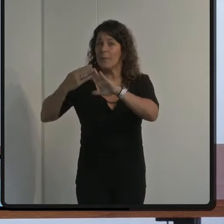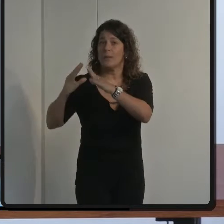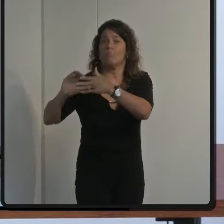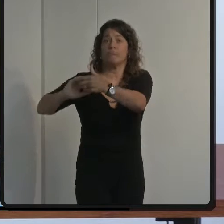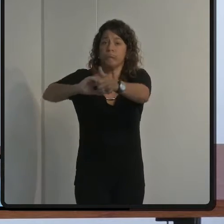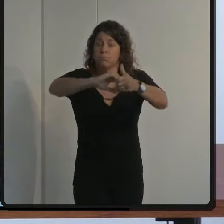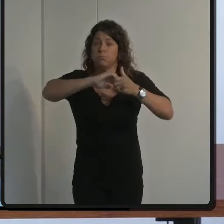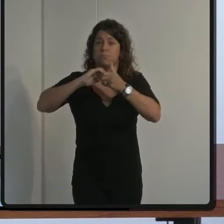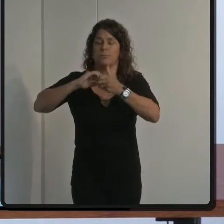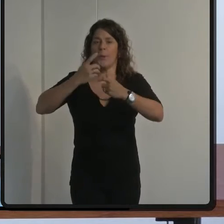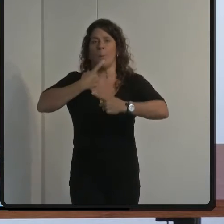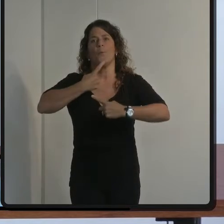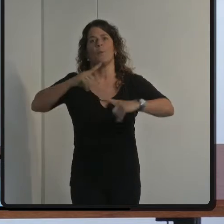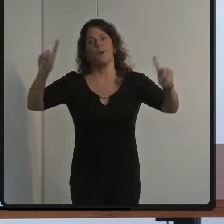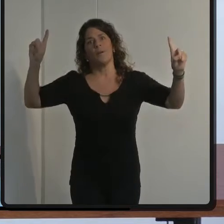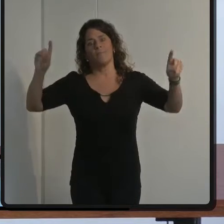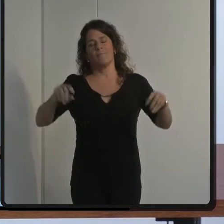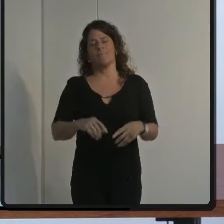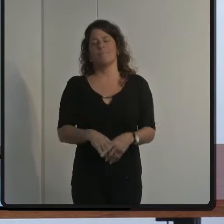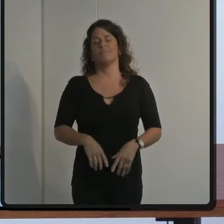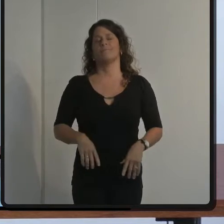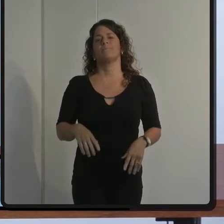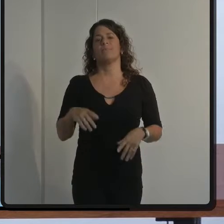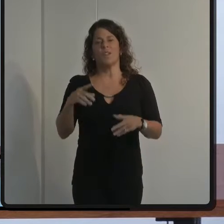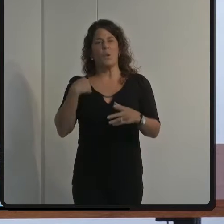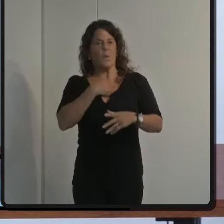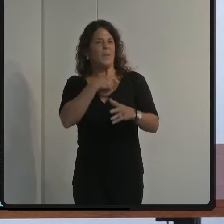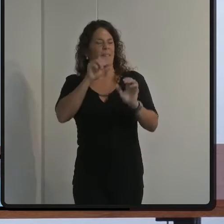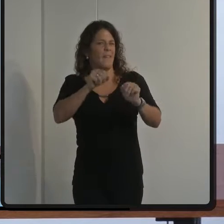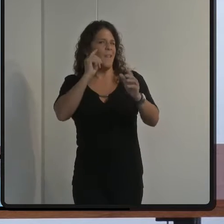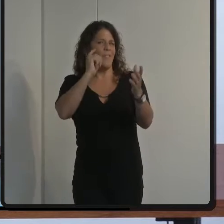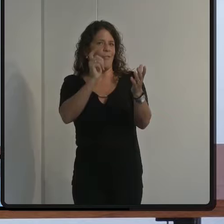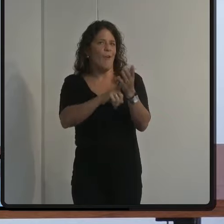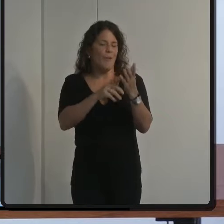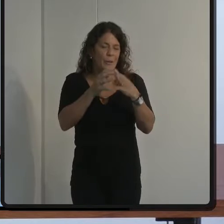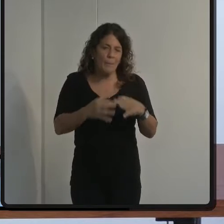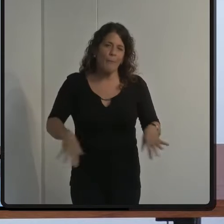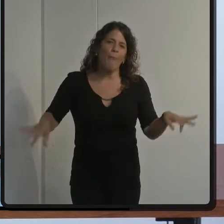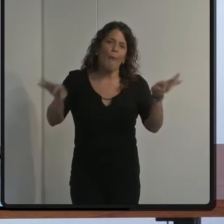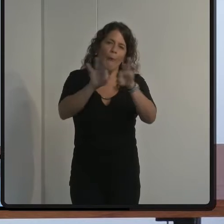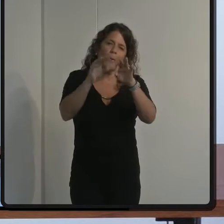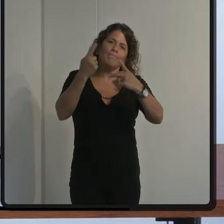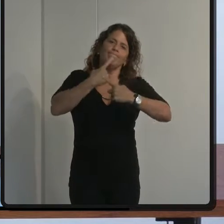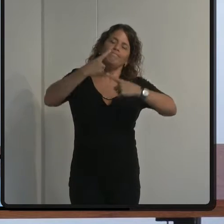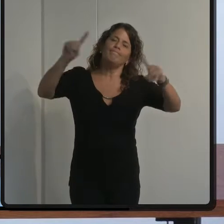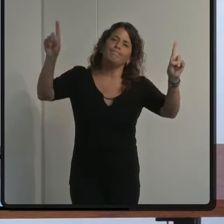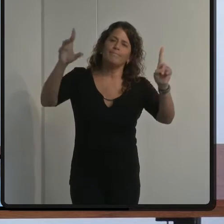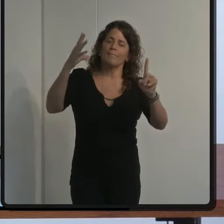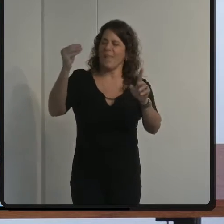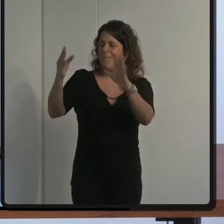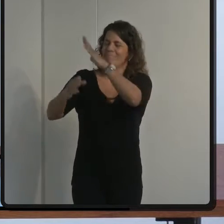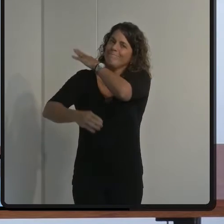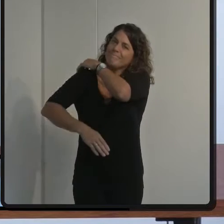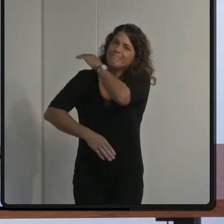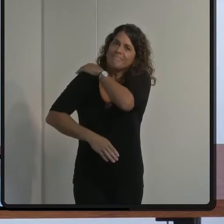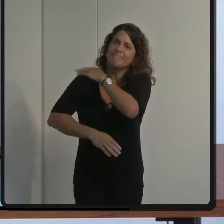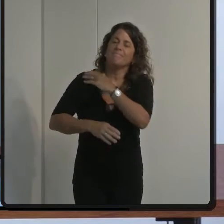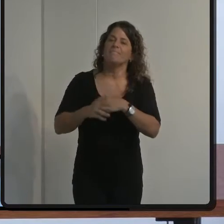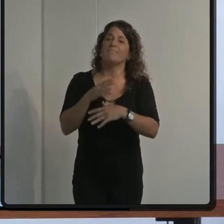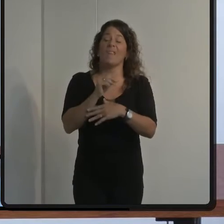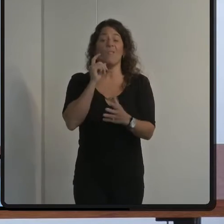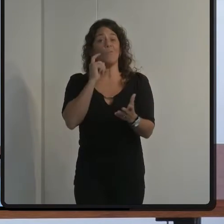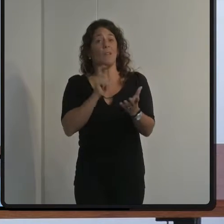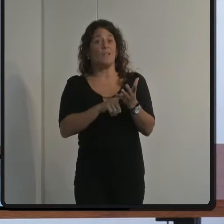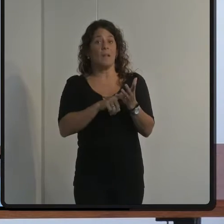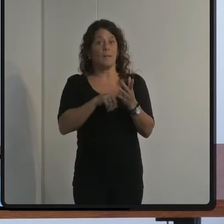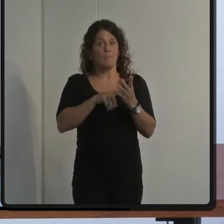working. This is a well-deserved moment to acknowledge this very important achievement and also recognize that this is not